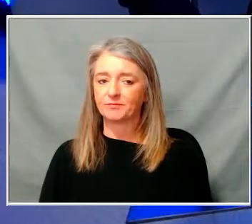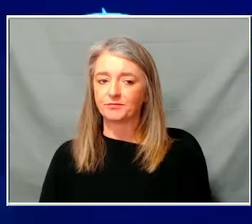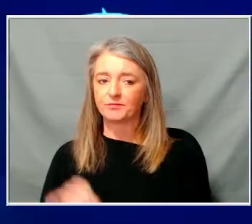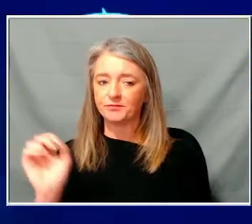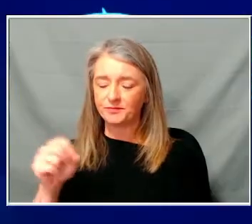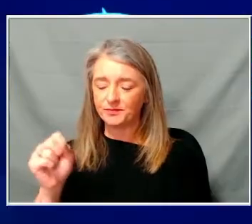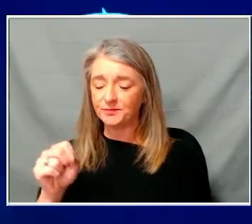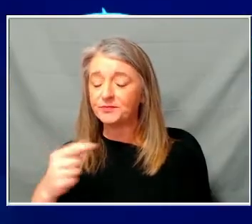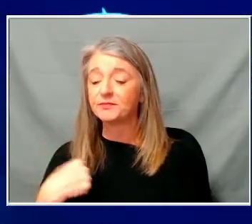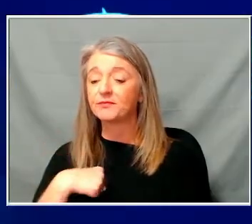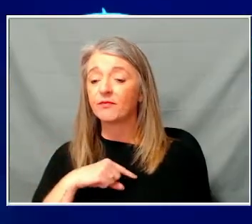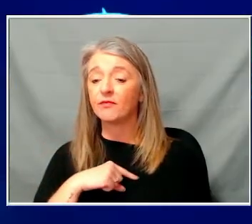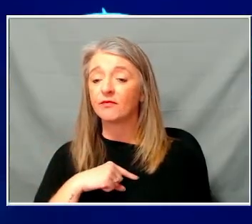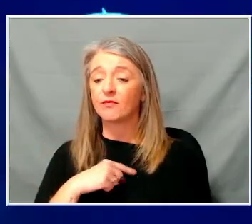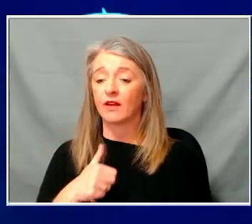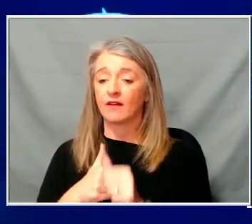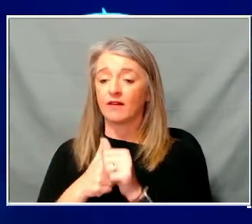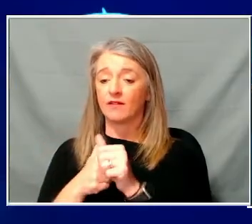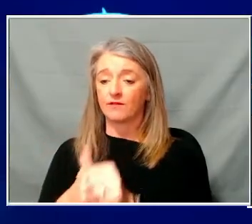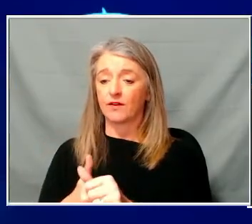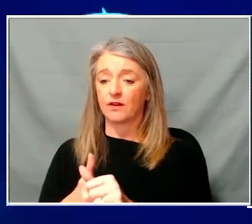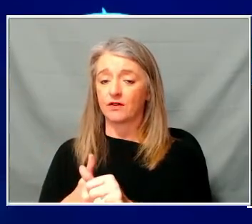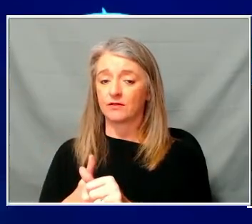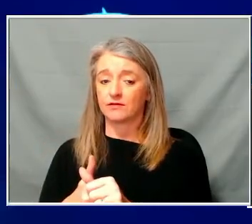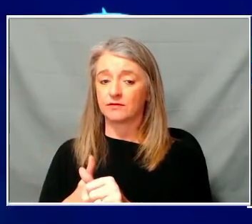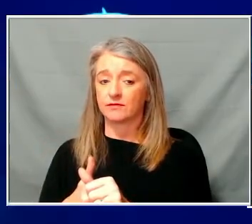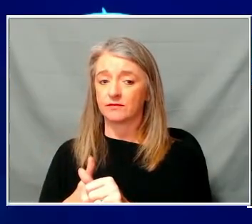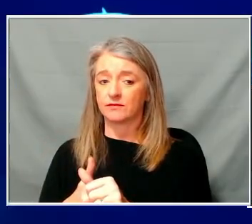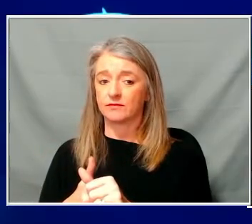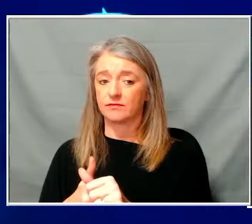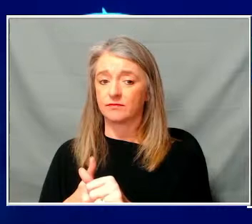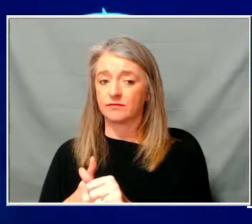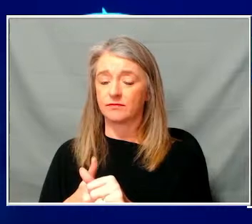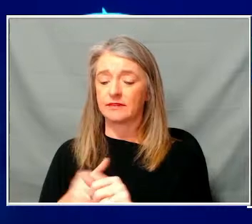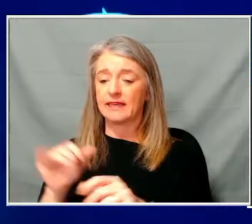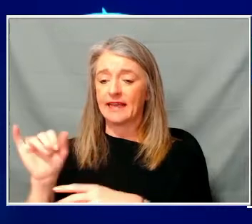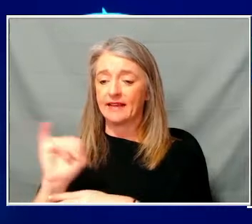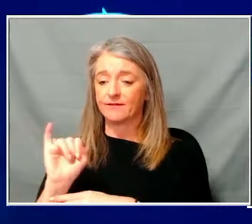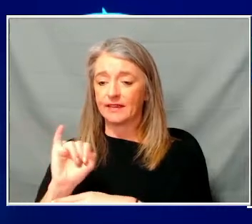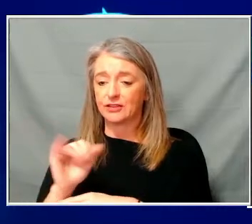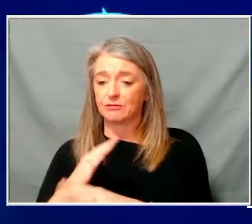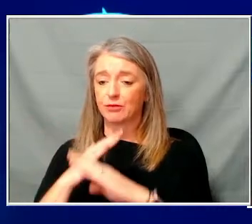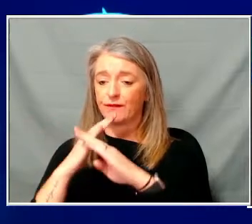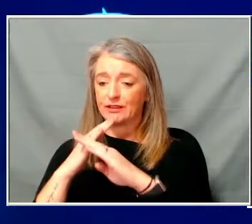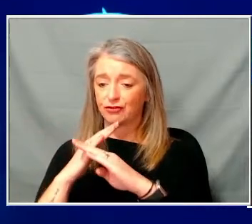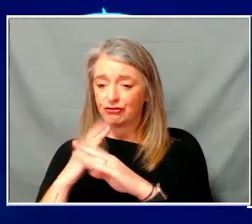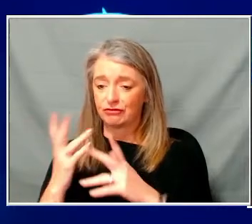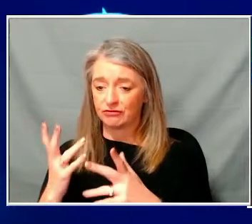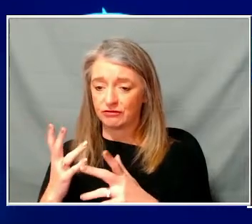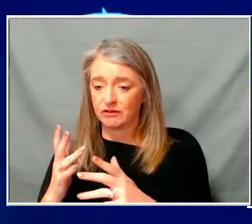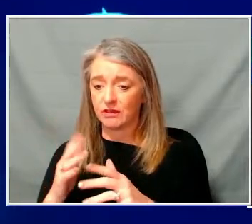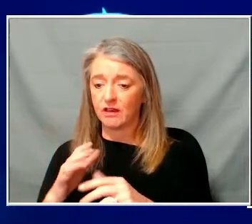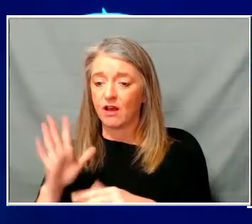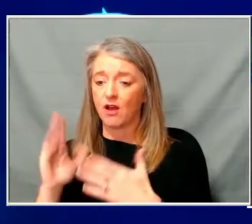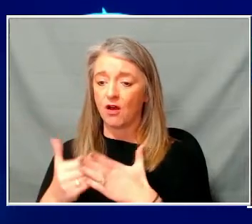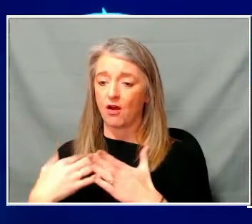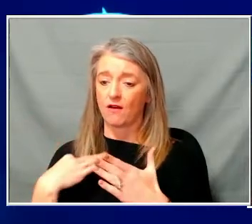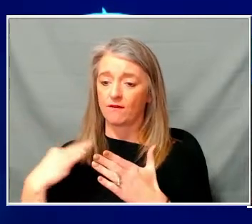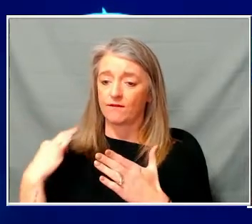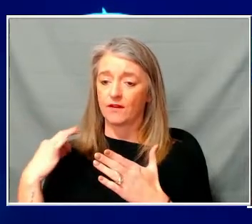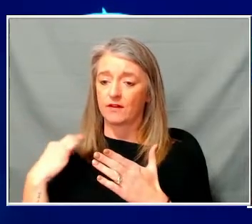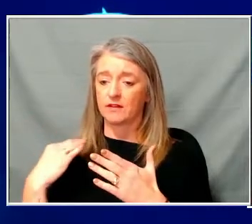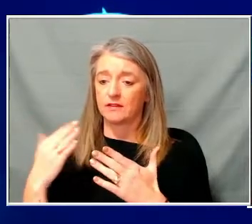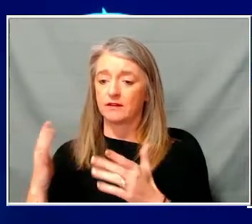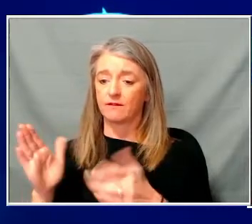we always follow all of the pillars of infection prevention. All of our volunteers are fully